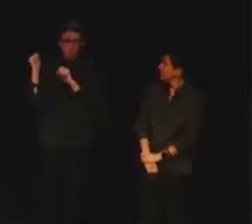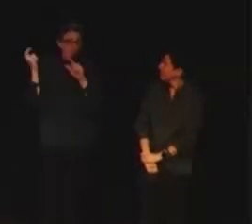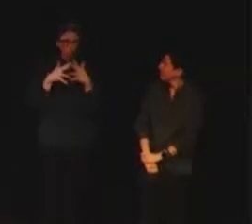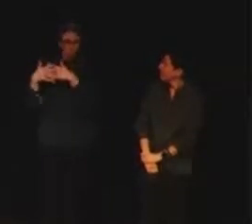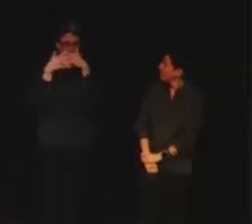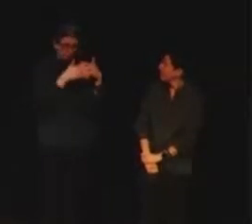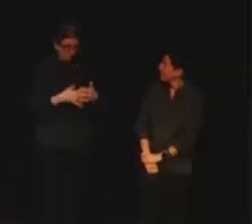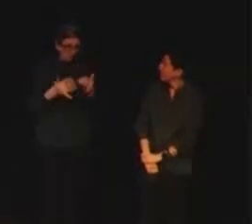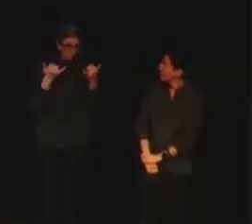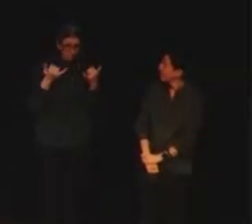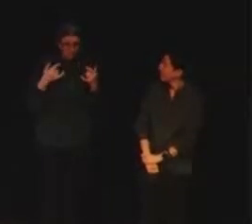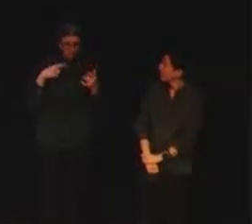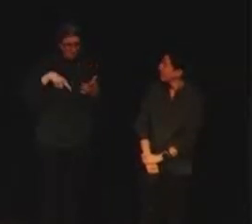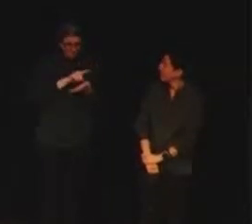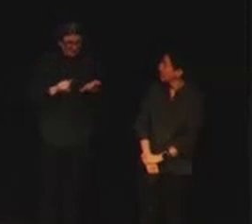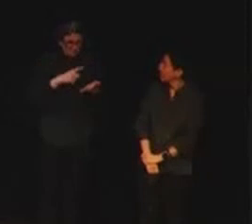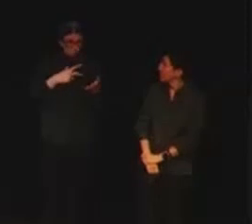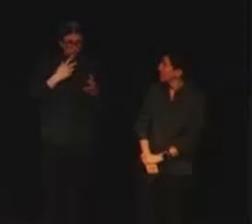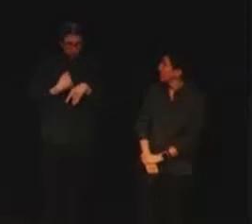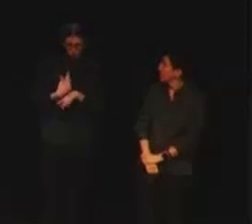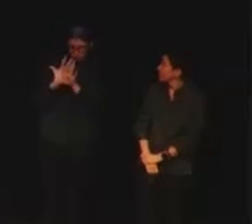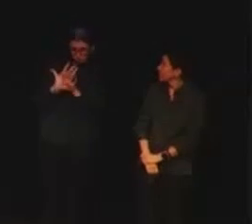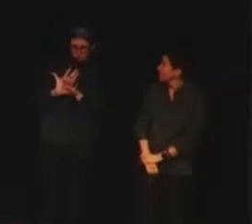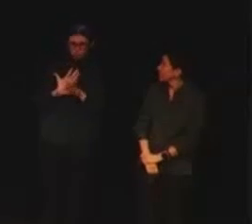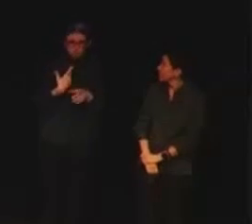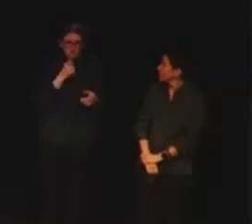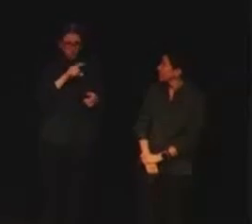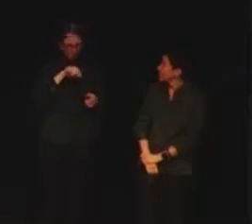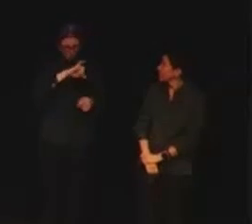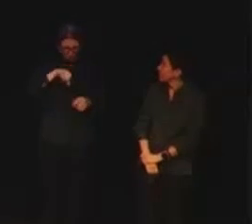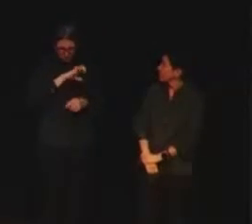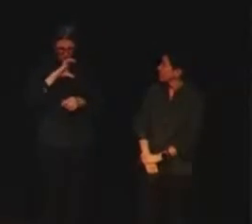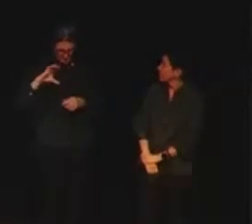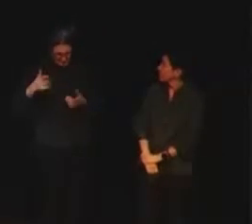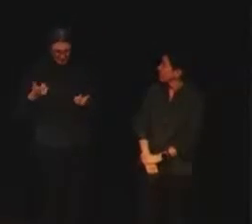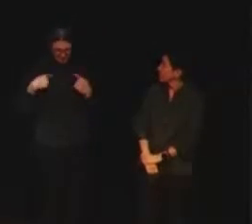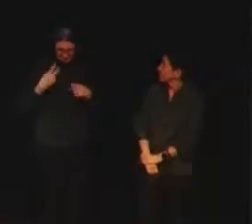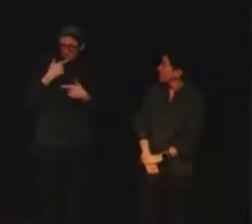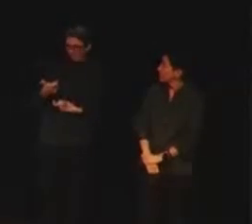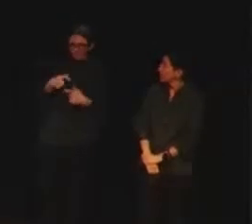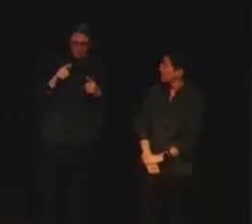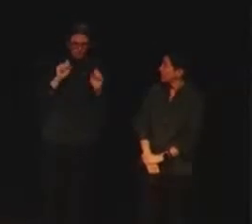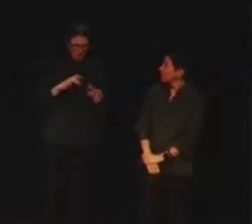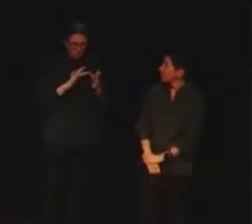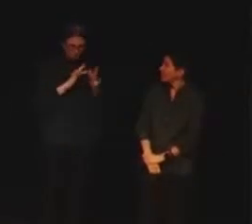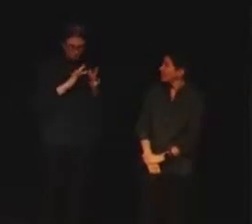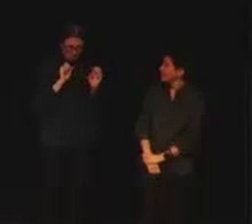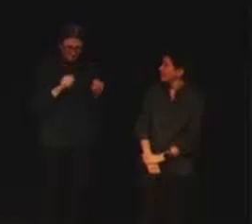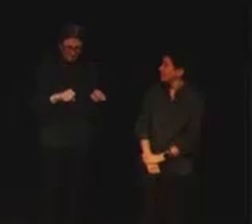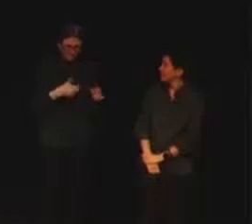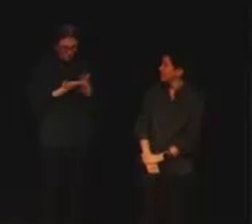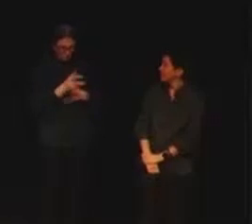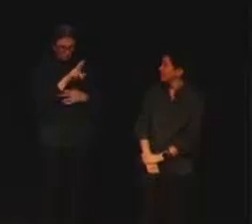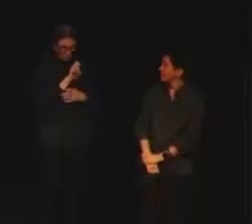virtually. You don't only have to come to the JCC to see these films, but watch them this week through Real